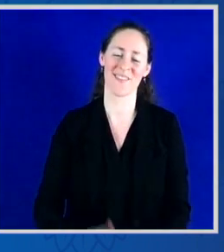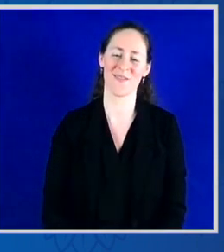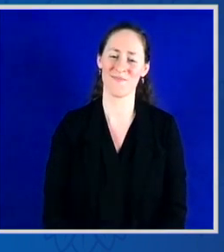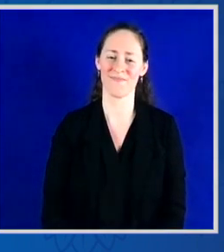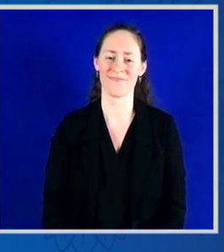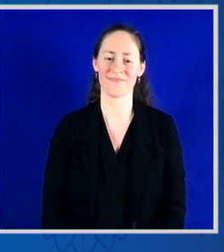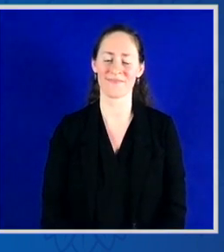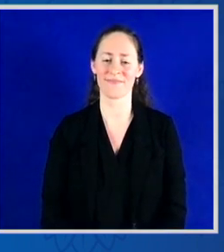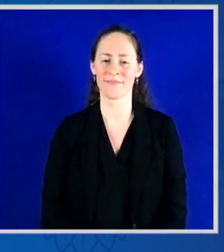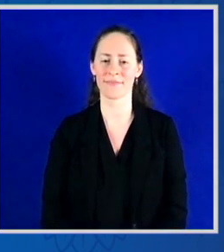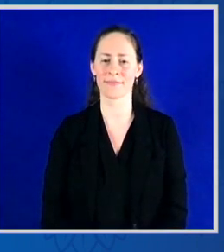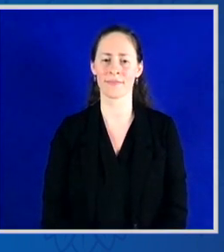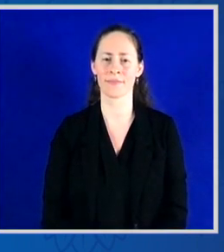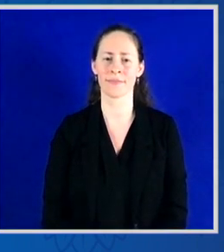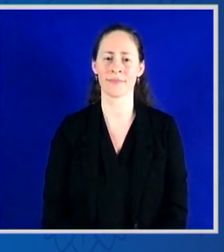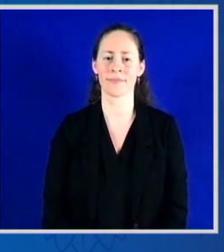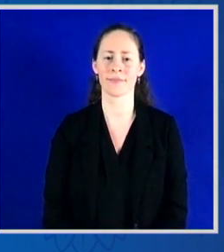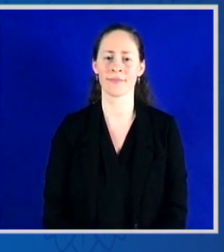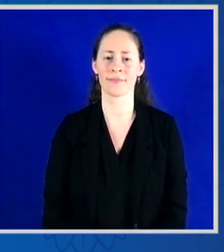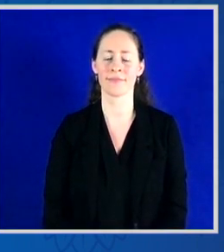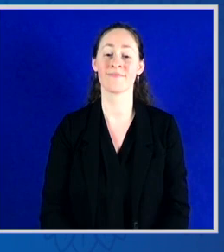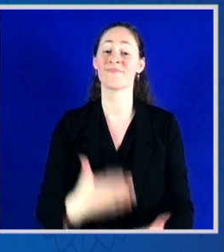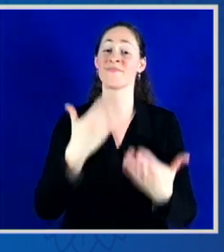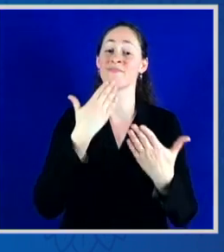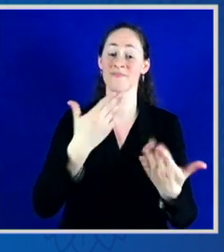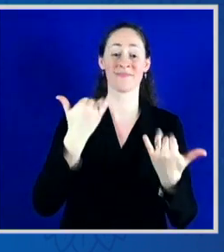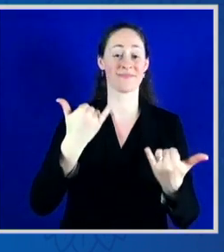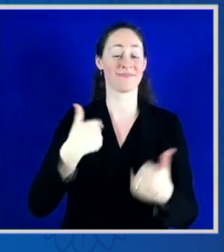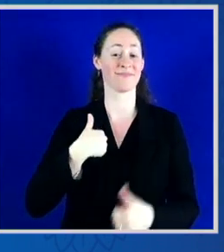Thank you, Isabel. We'll now turn it over to Tatiana.